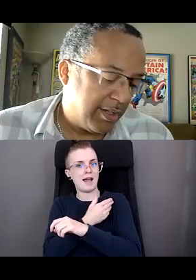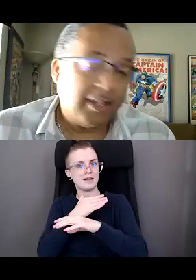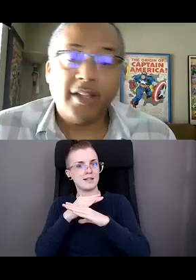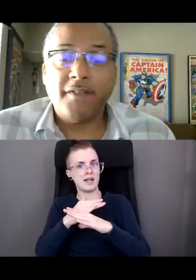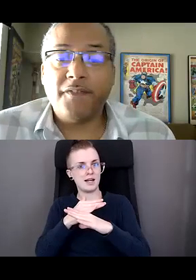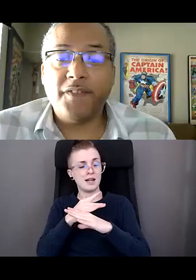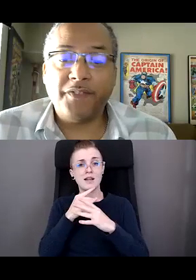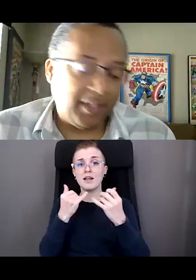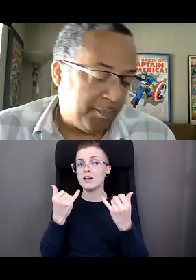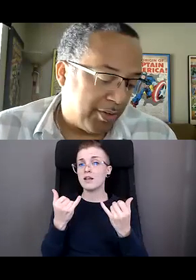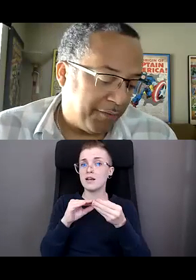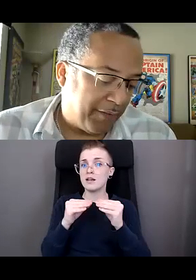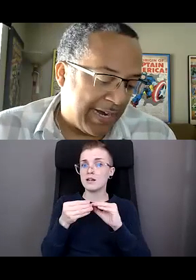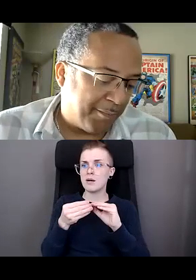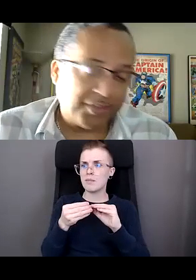are